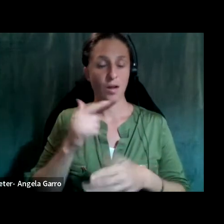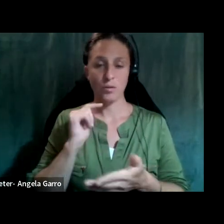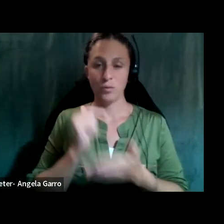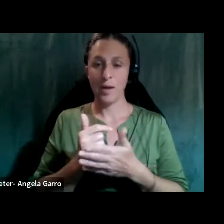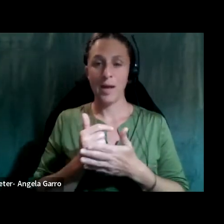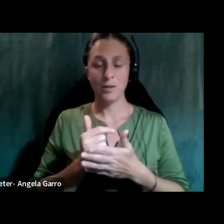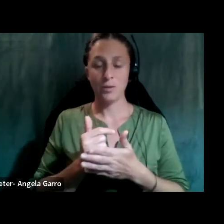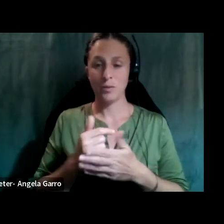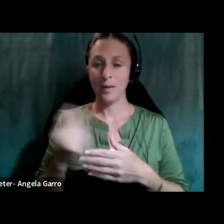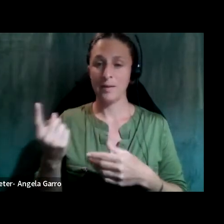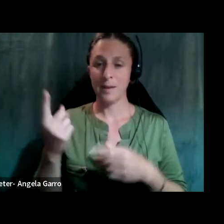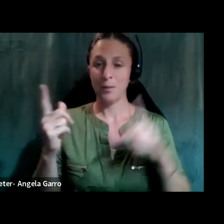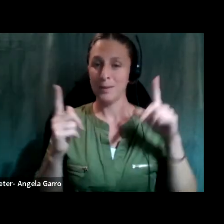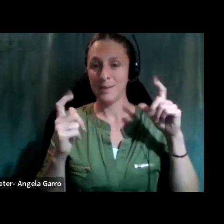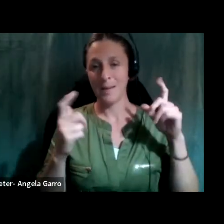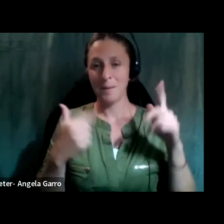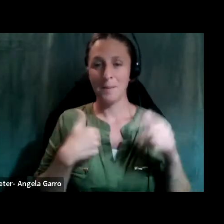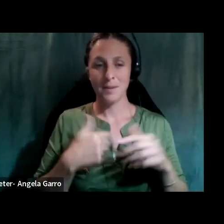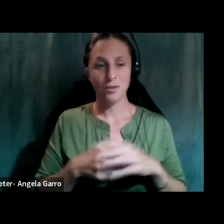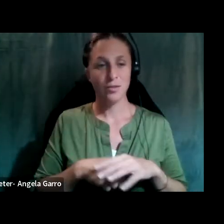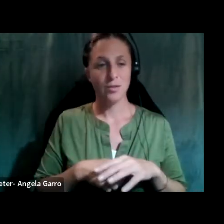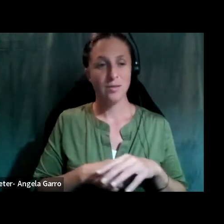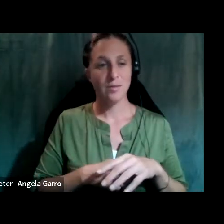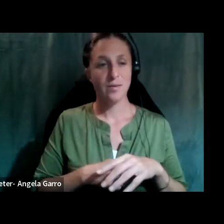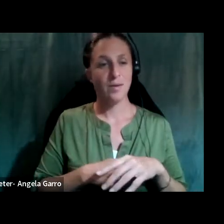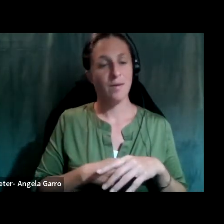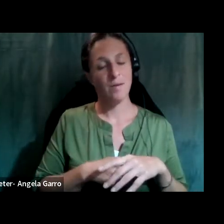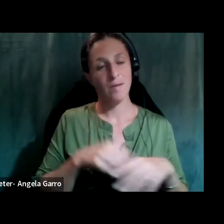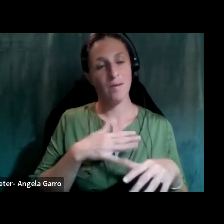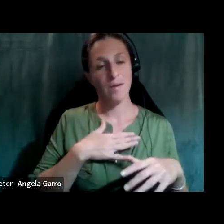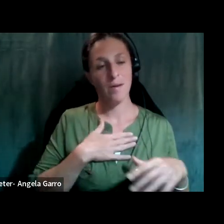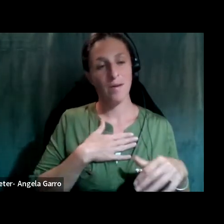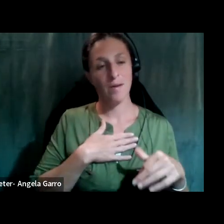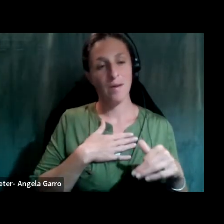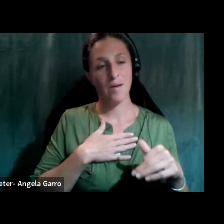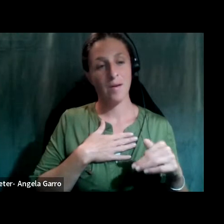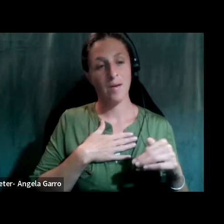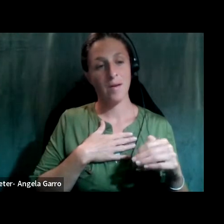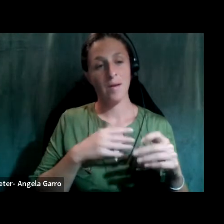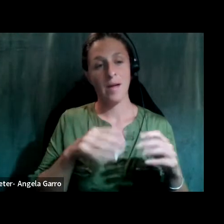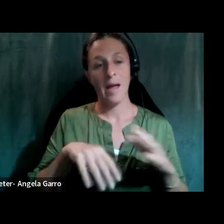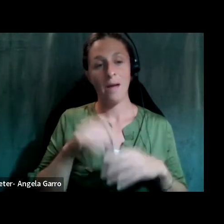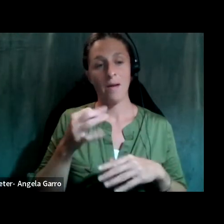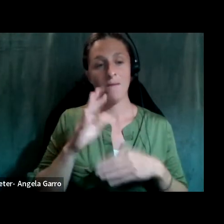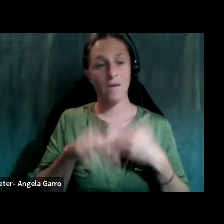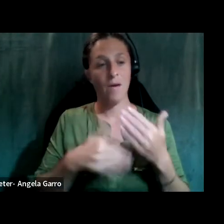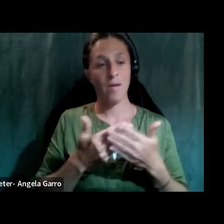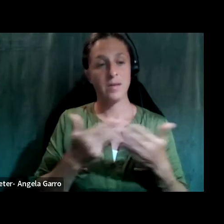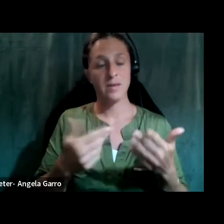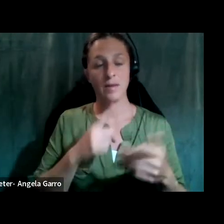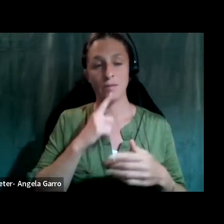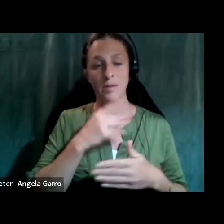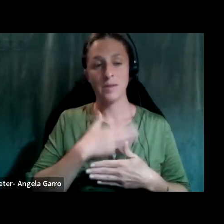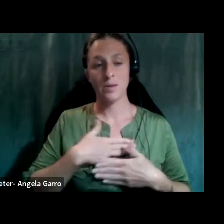Looking good picture. there, buddy. Aww. So that was at Mills. I mean, of all the stuff, I really enjoyed